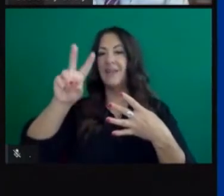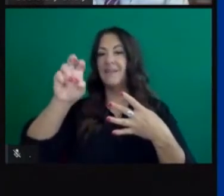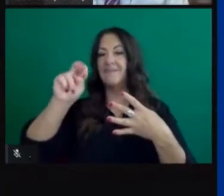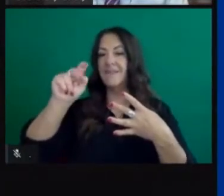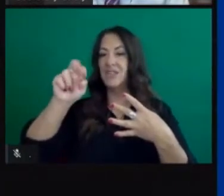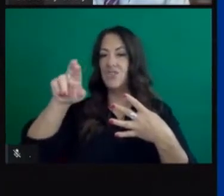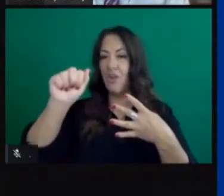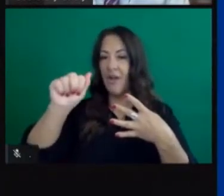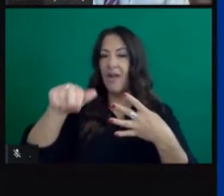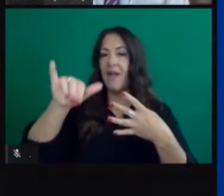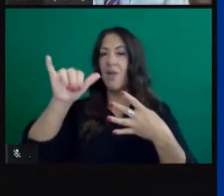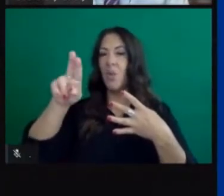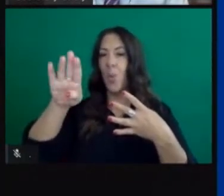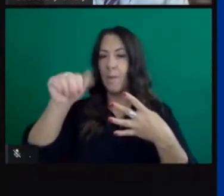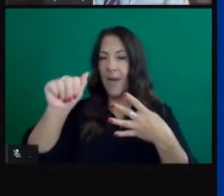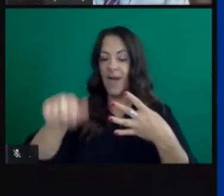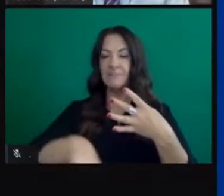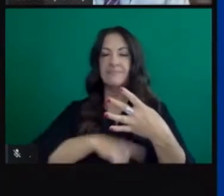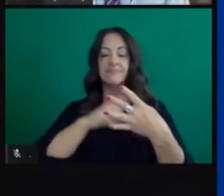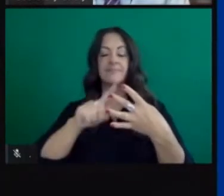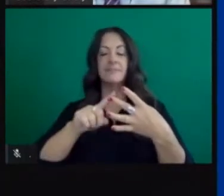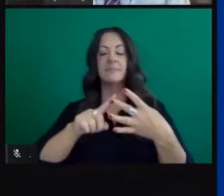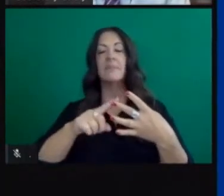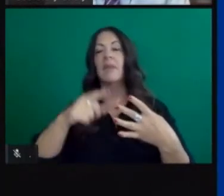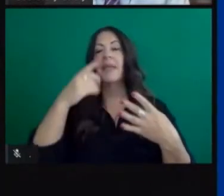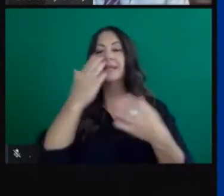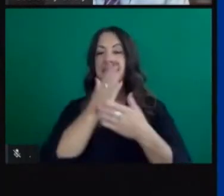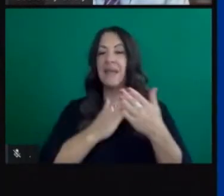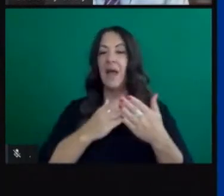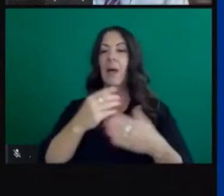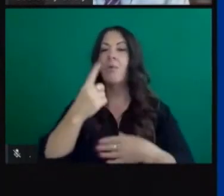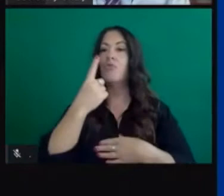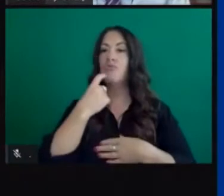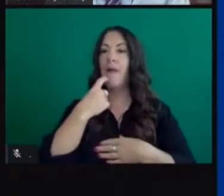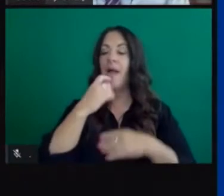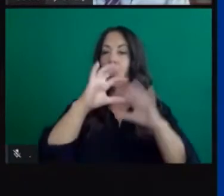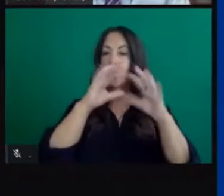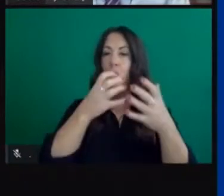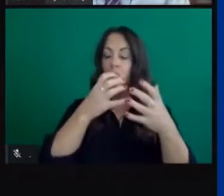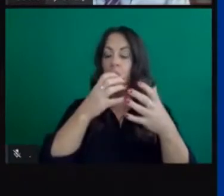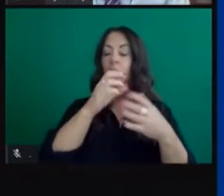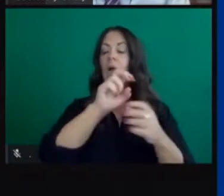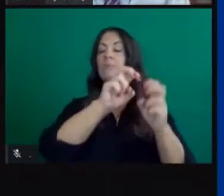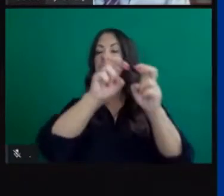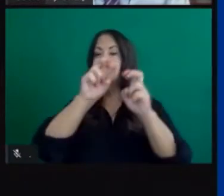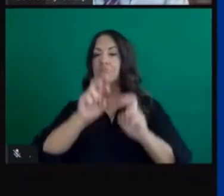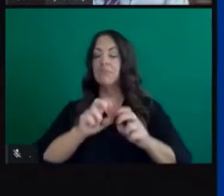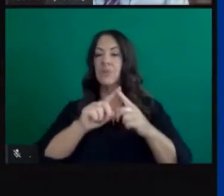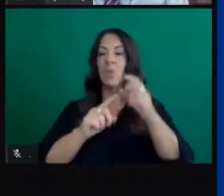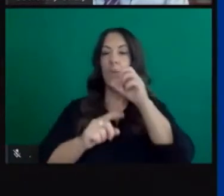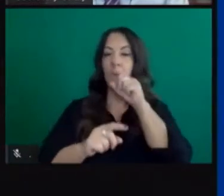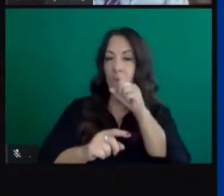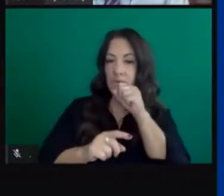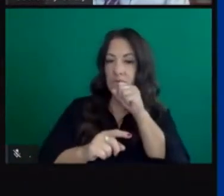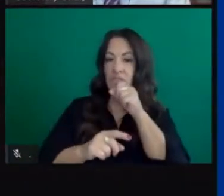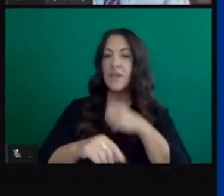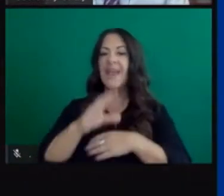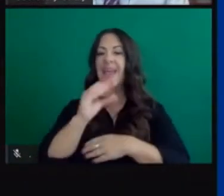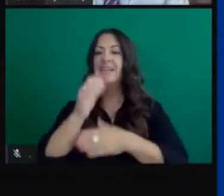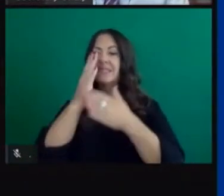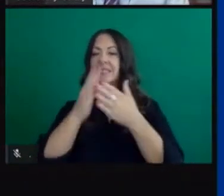is moving from red to orange. And we have 4 counties moving into the yellow, our least restrictive